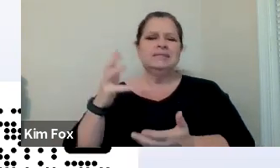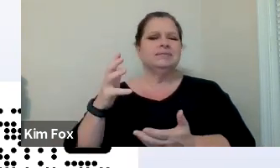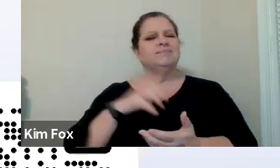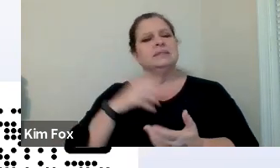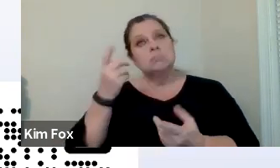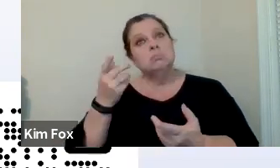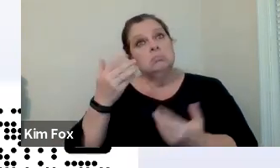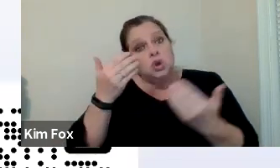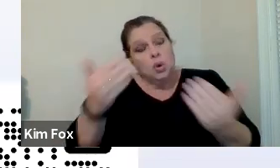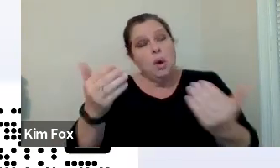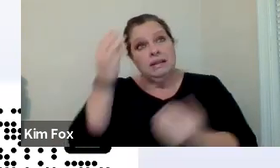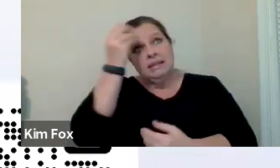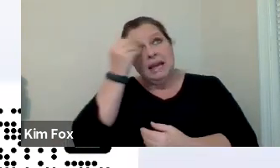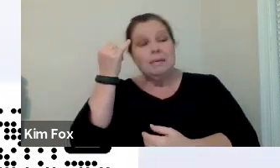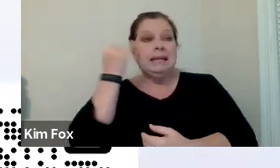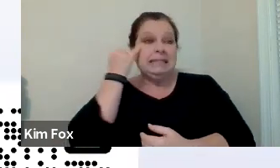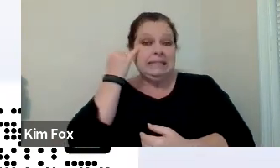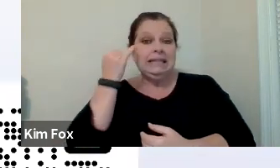consider it and see if they're a Yellow Ribbon